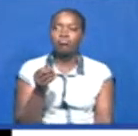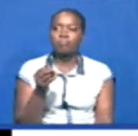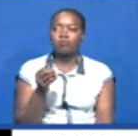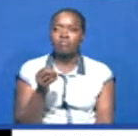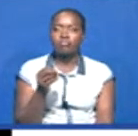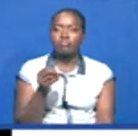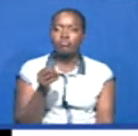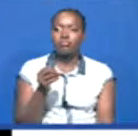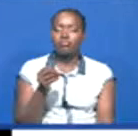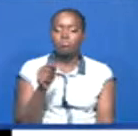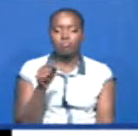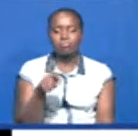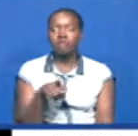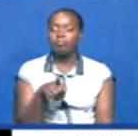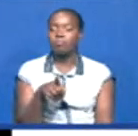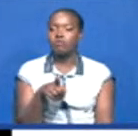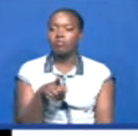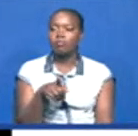this